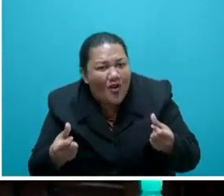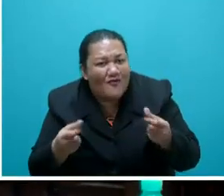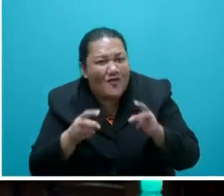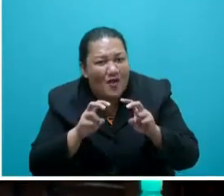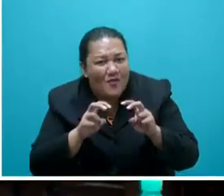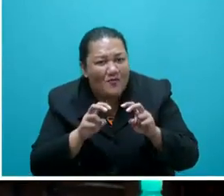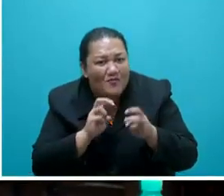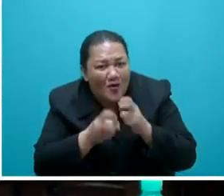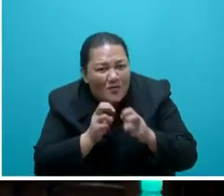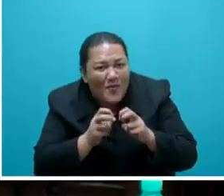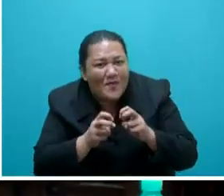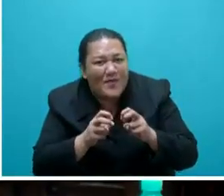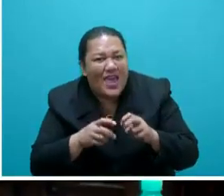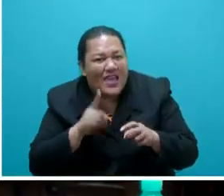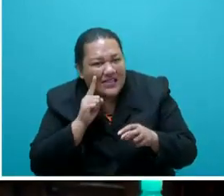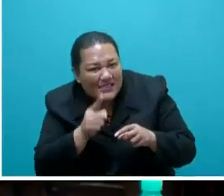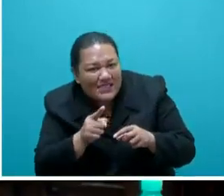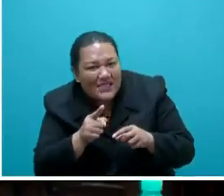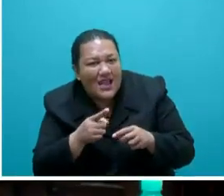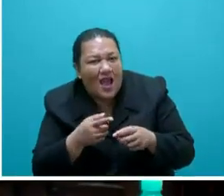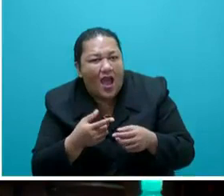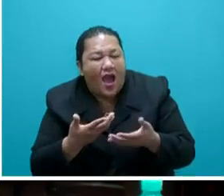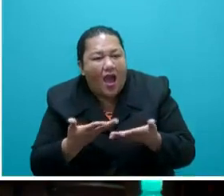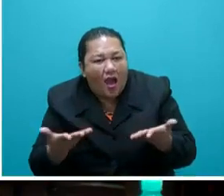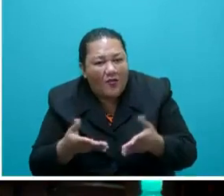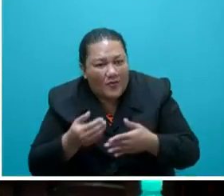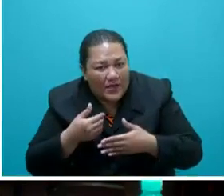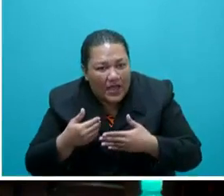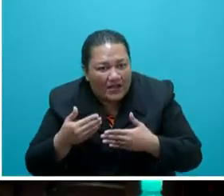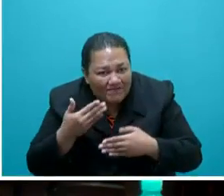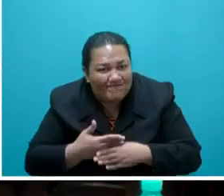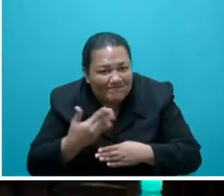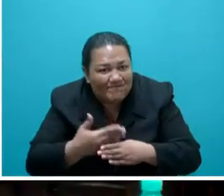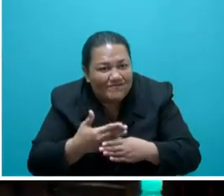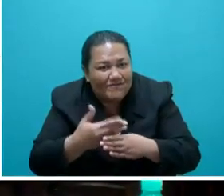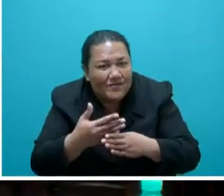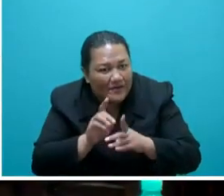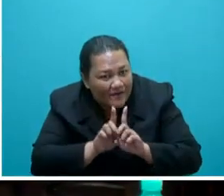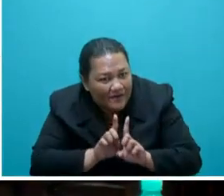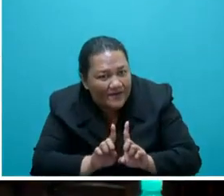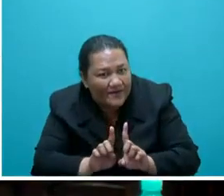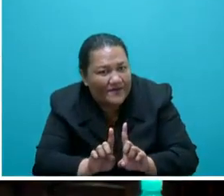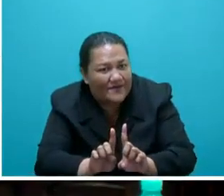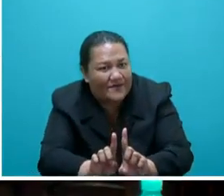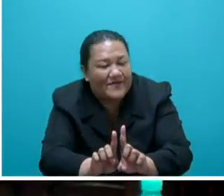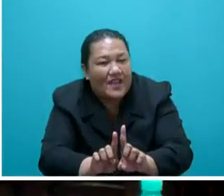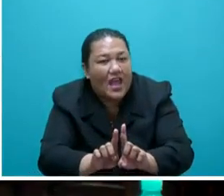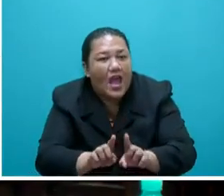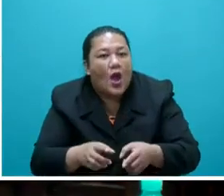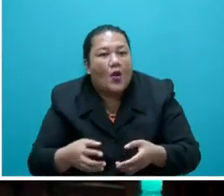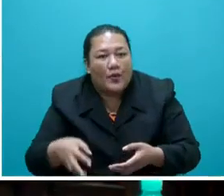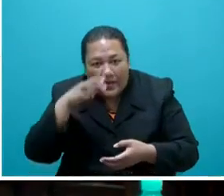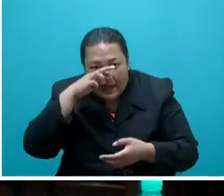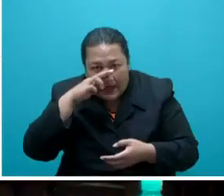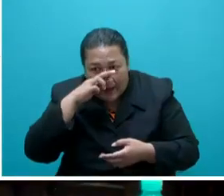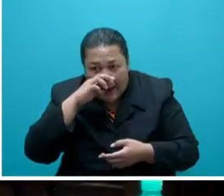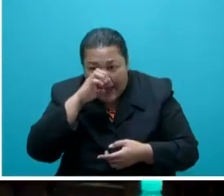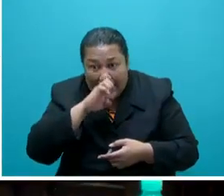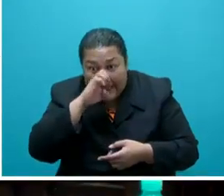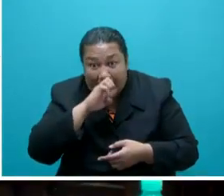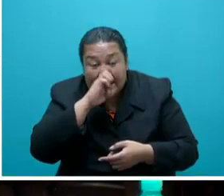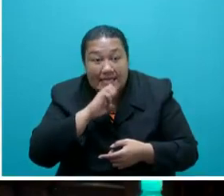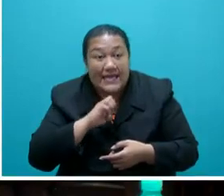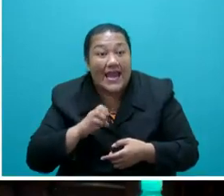our nation, and a responsibility to advocate for unity in the face of our diverse ethnicities, cultures, and